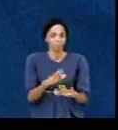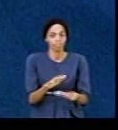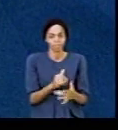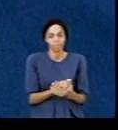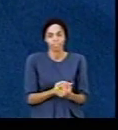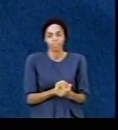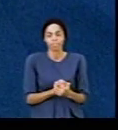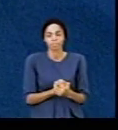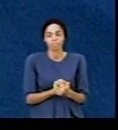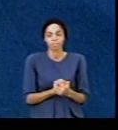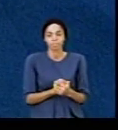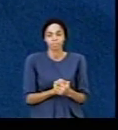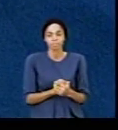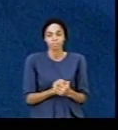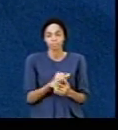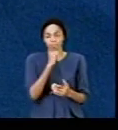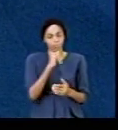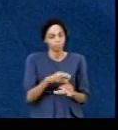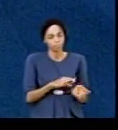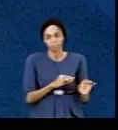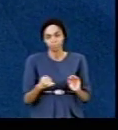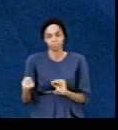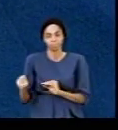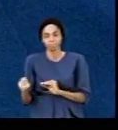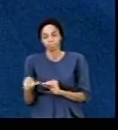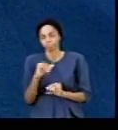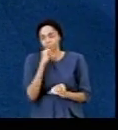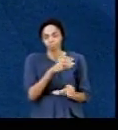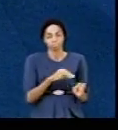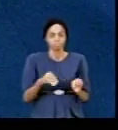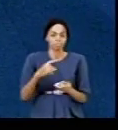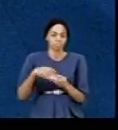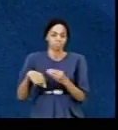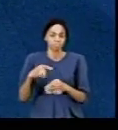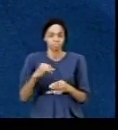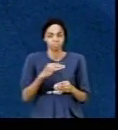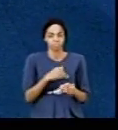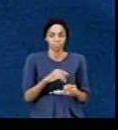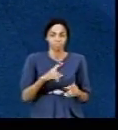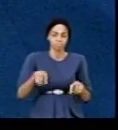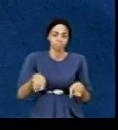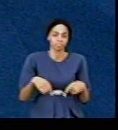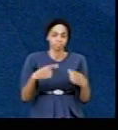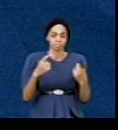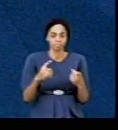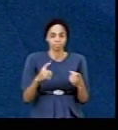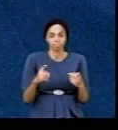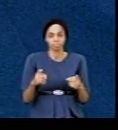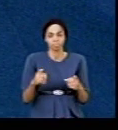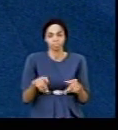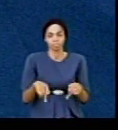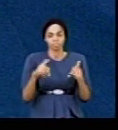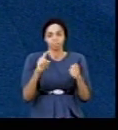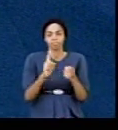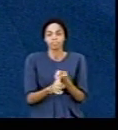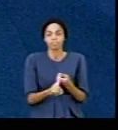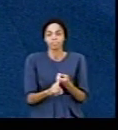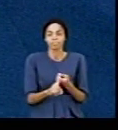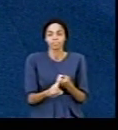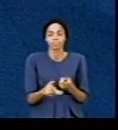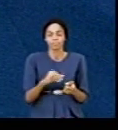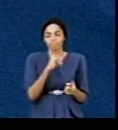again, couldn't move around, and then progressed to inability to speak. She became aphasic, cannot speak at